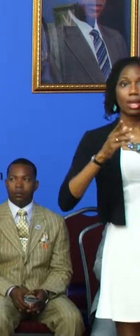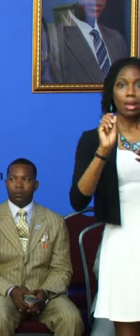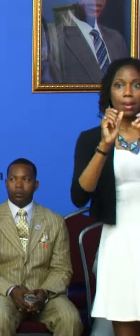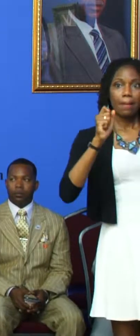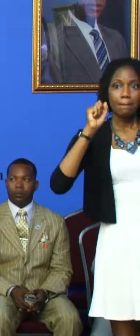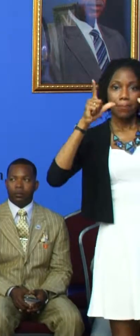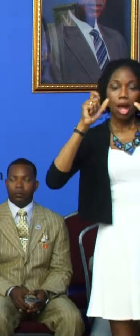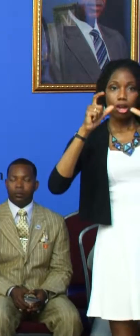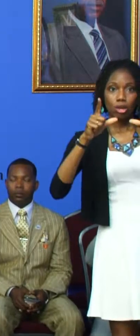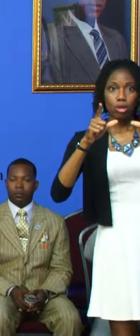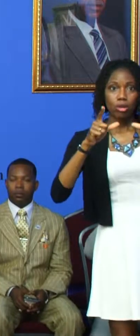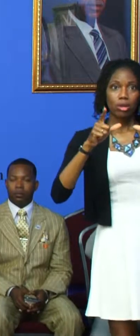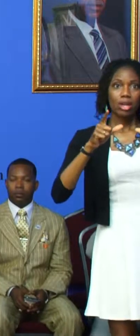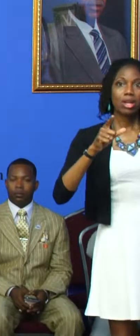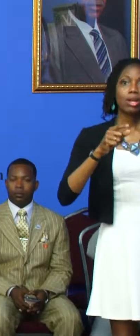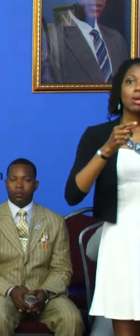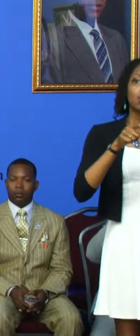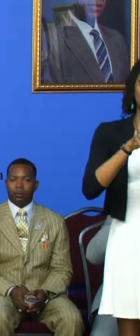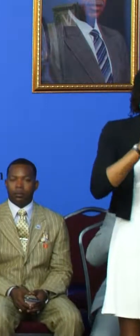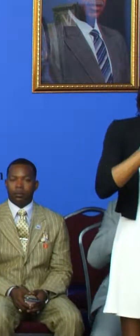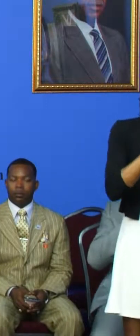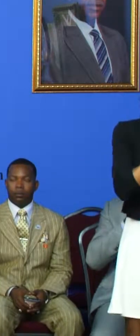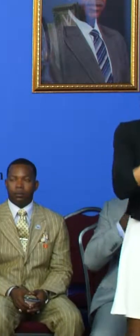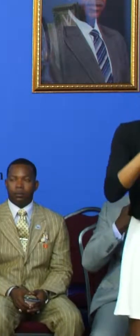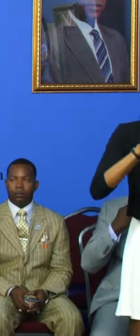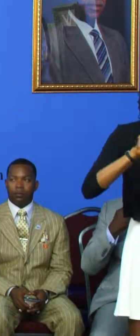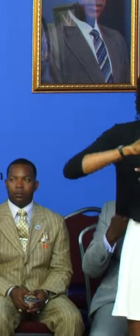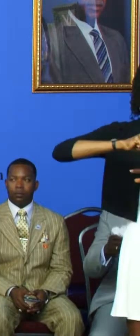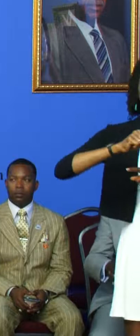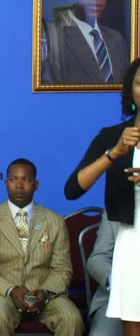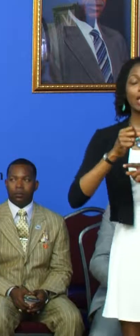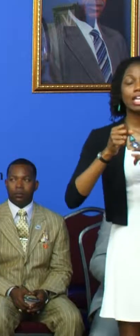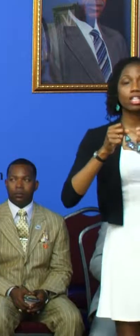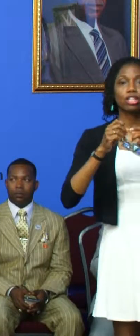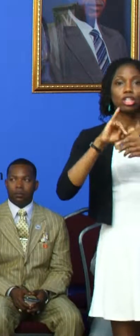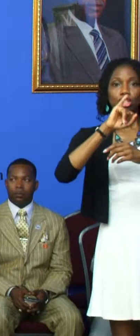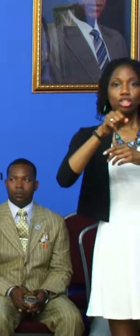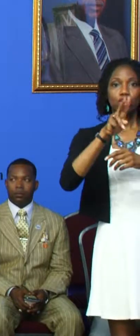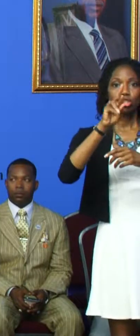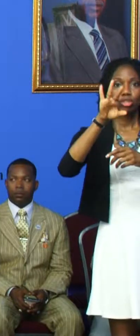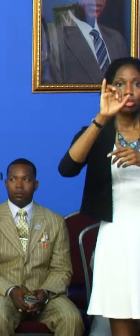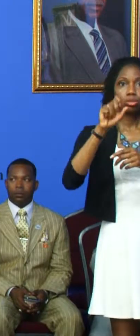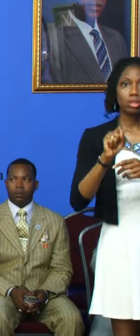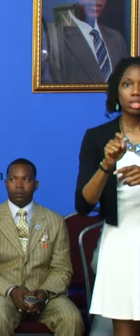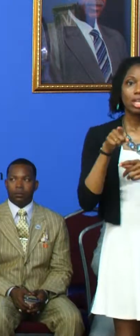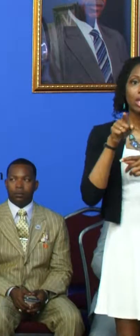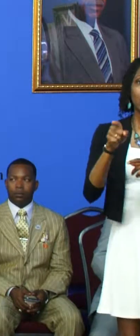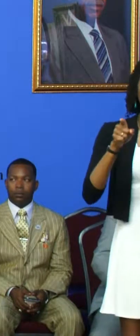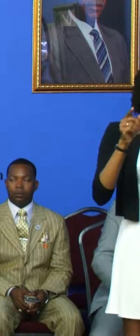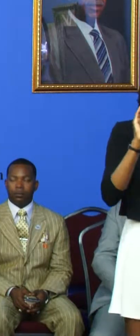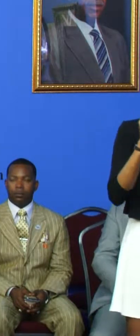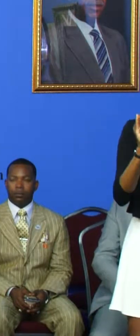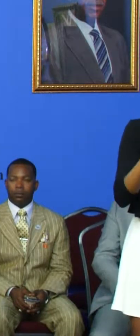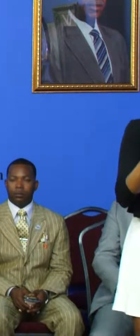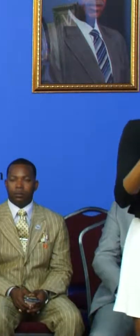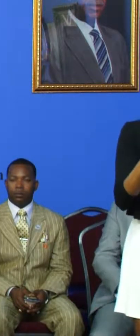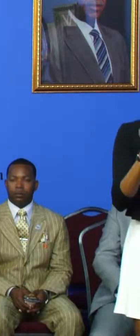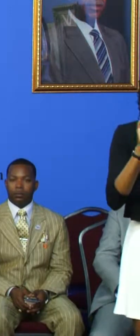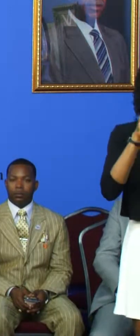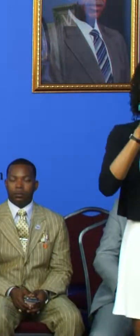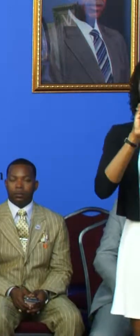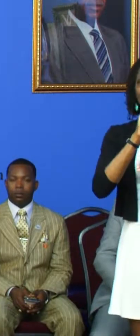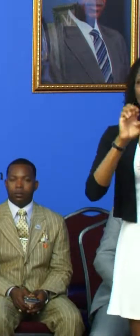a right-wing jurist. He is one that compared Roe versus Wade to the Dred Scott